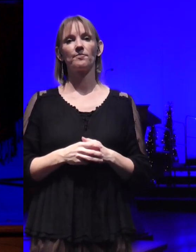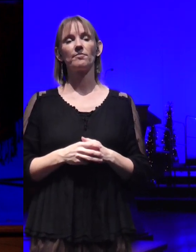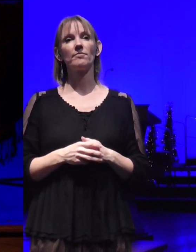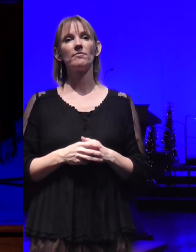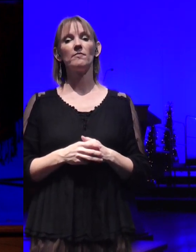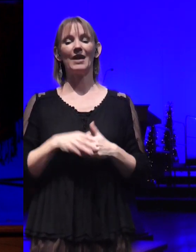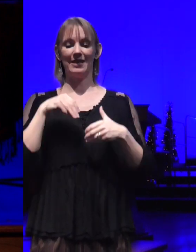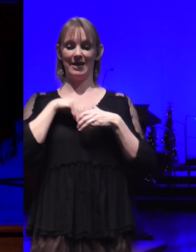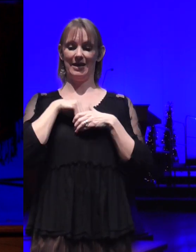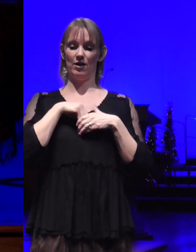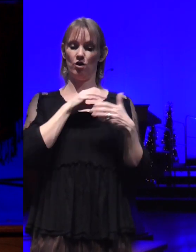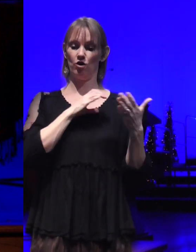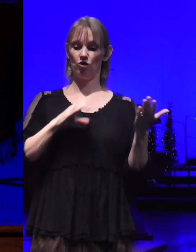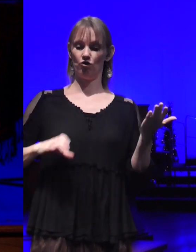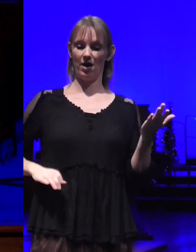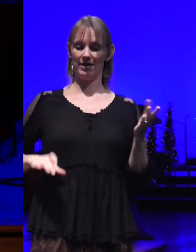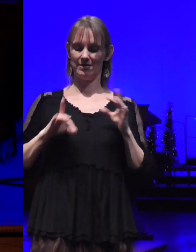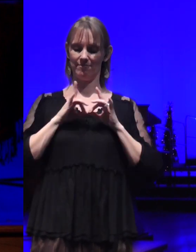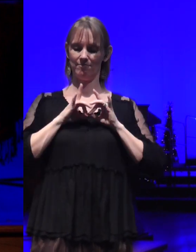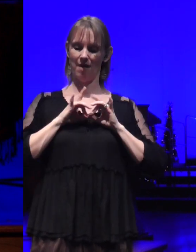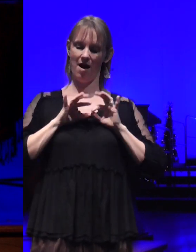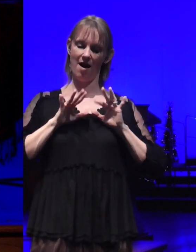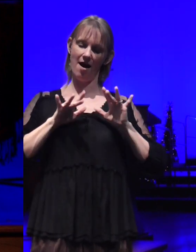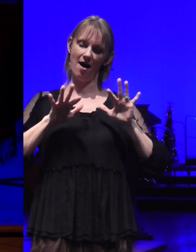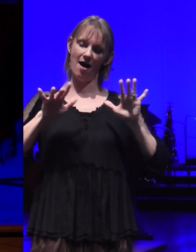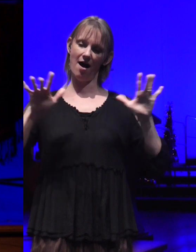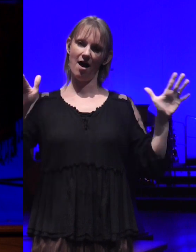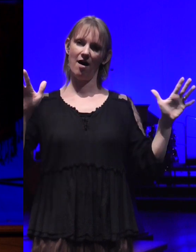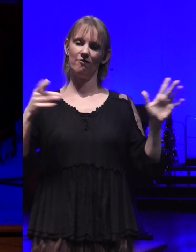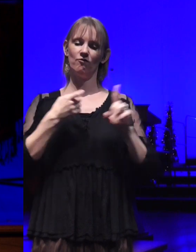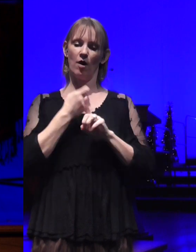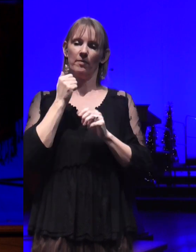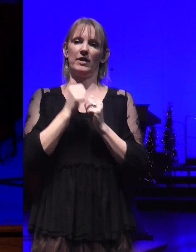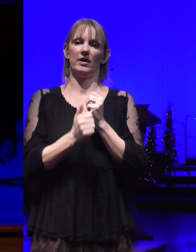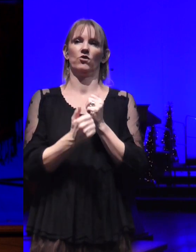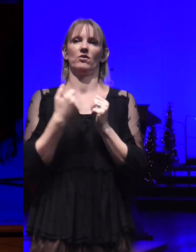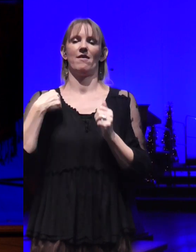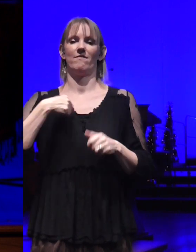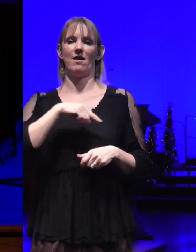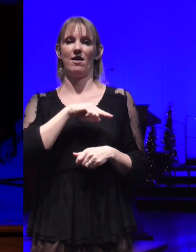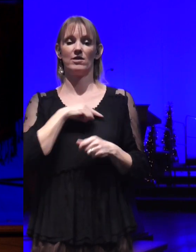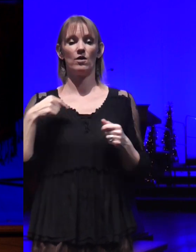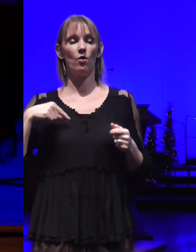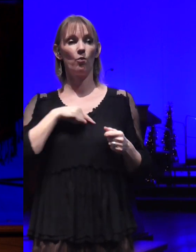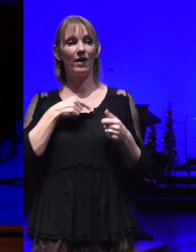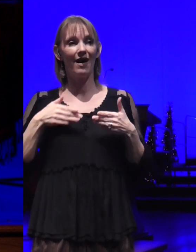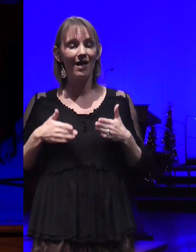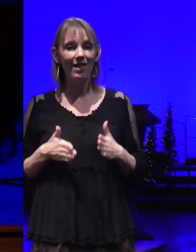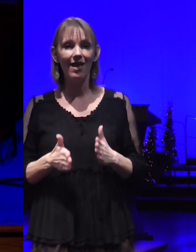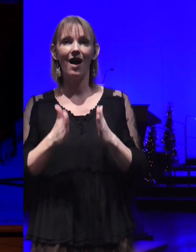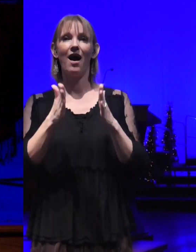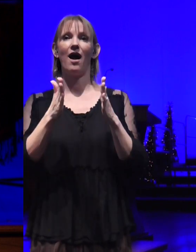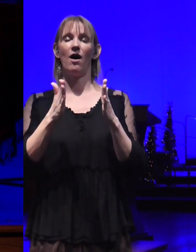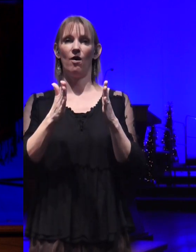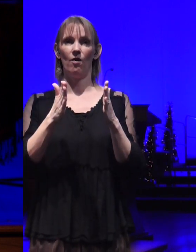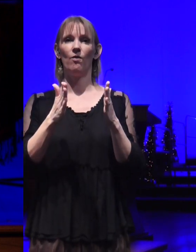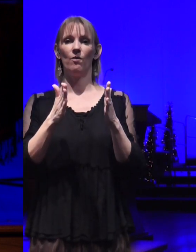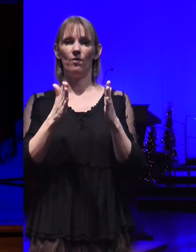And the inner Christ shines through each of us. We let it be and become,